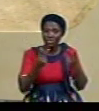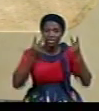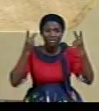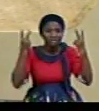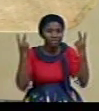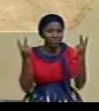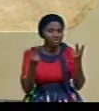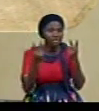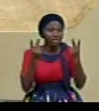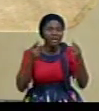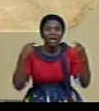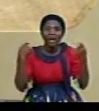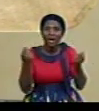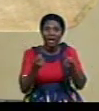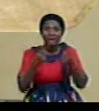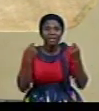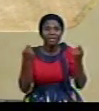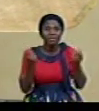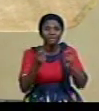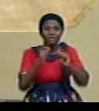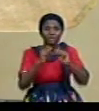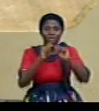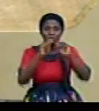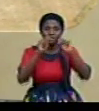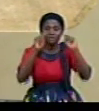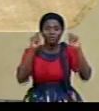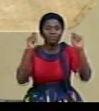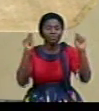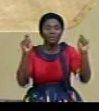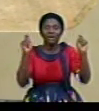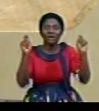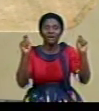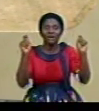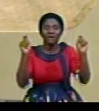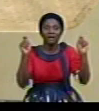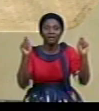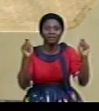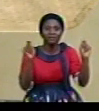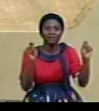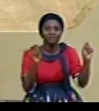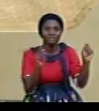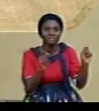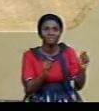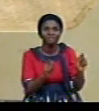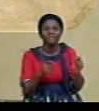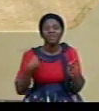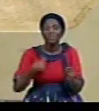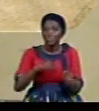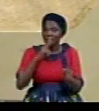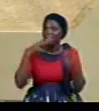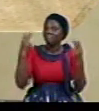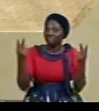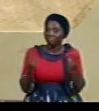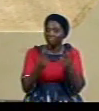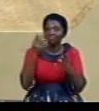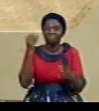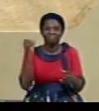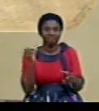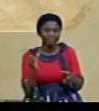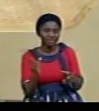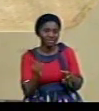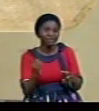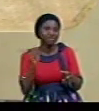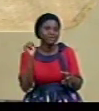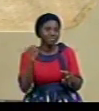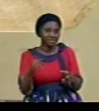victory victory Hallelujah we are victorious yes